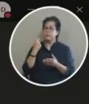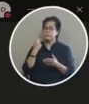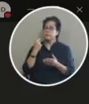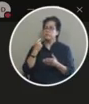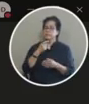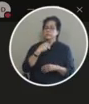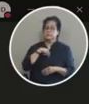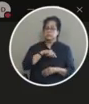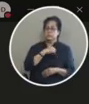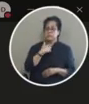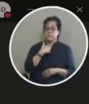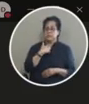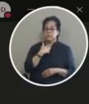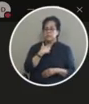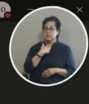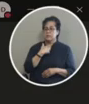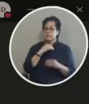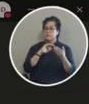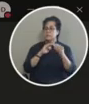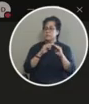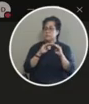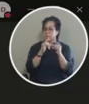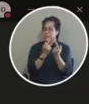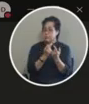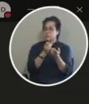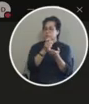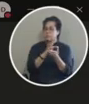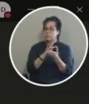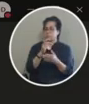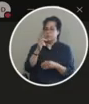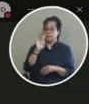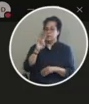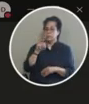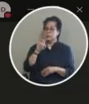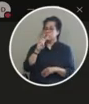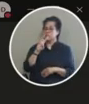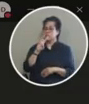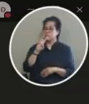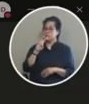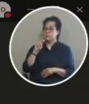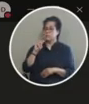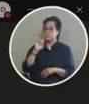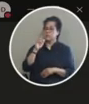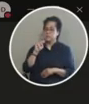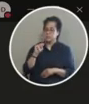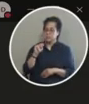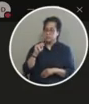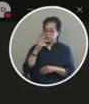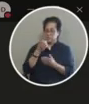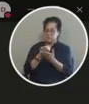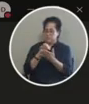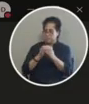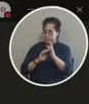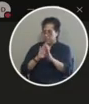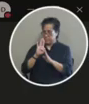took City Council approved $18.6 million from economic